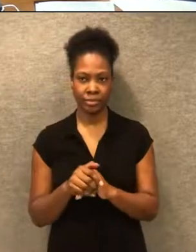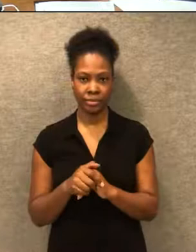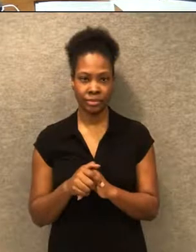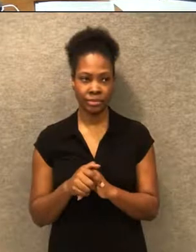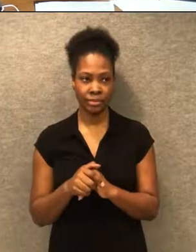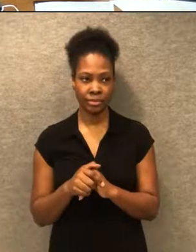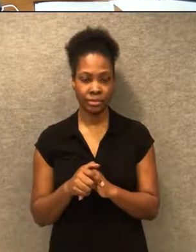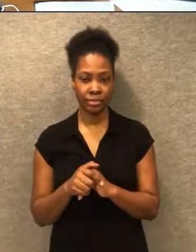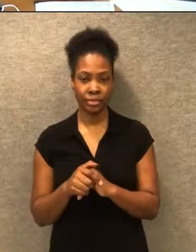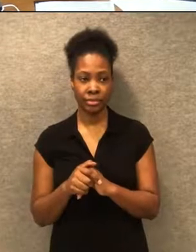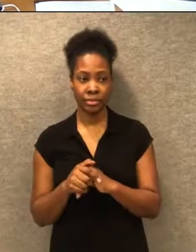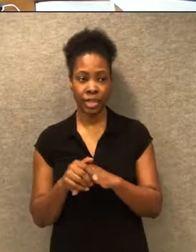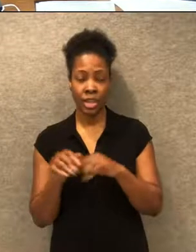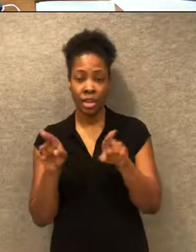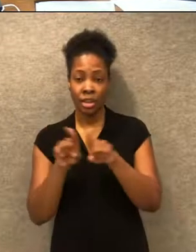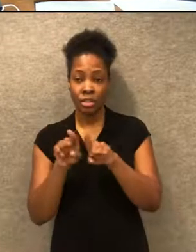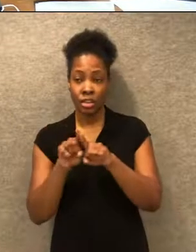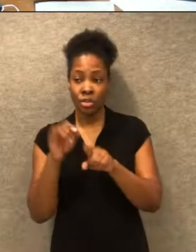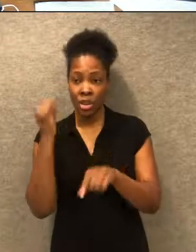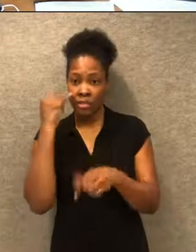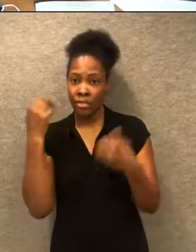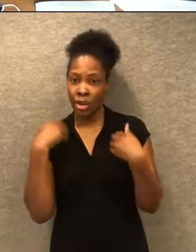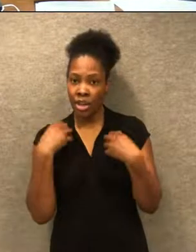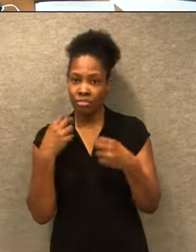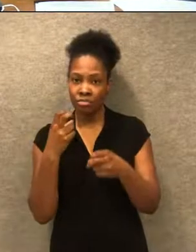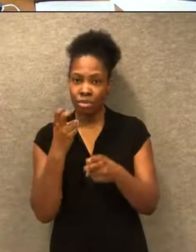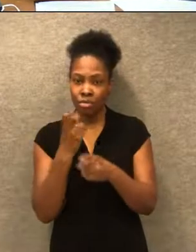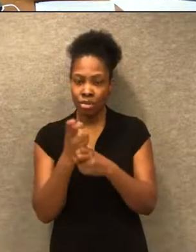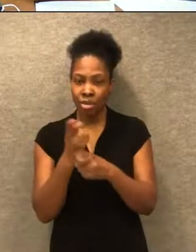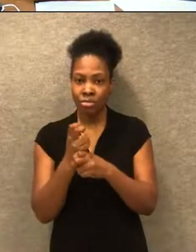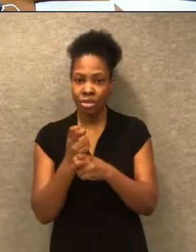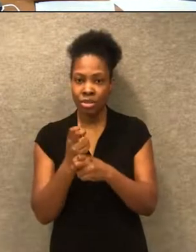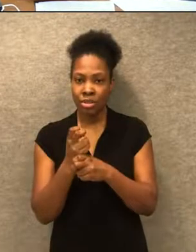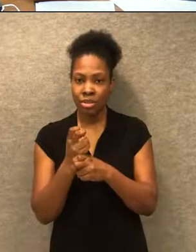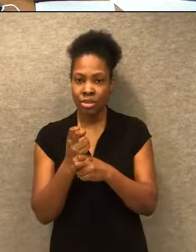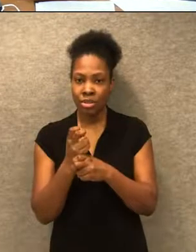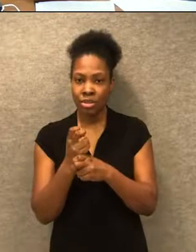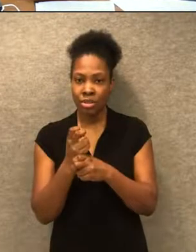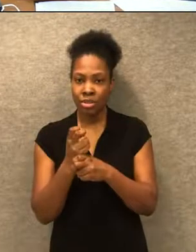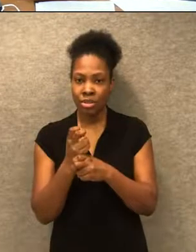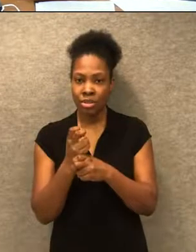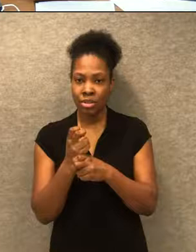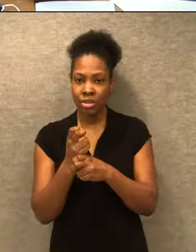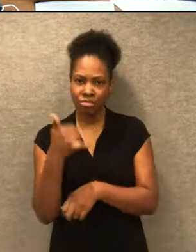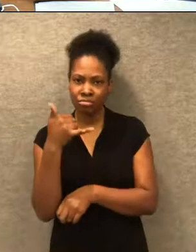myunemployment.newjersey.gov. Also, if you're having problems, please call our